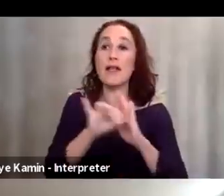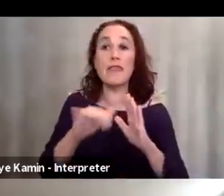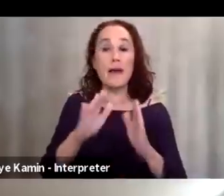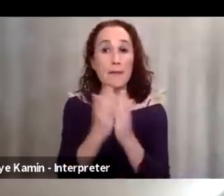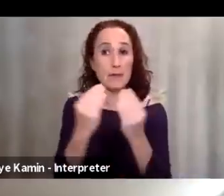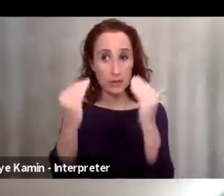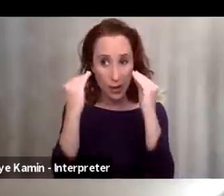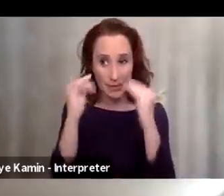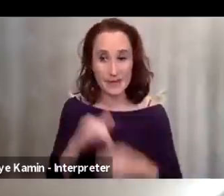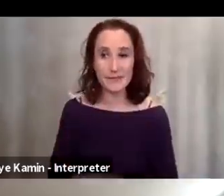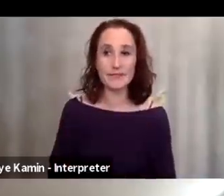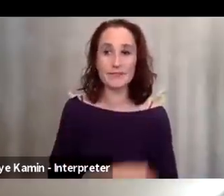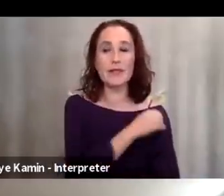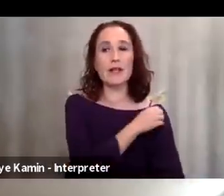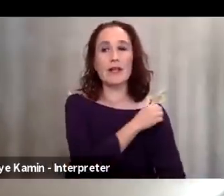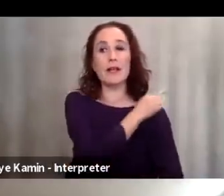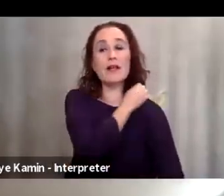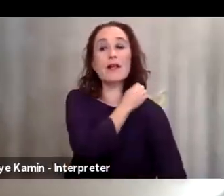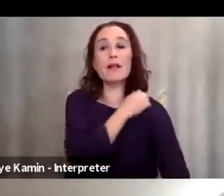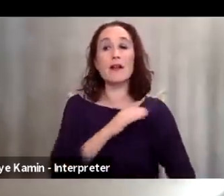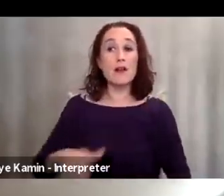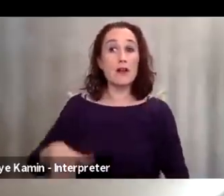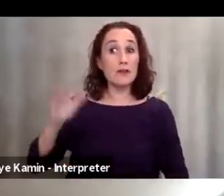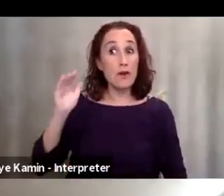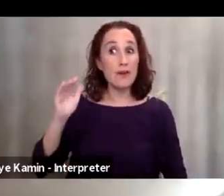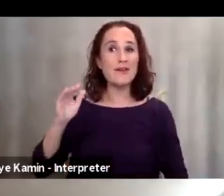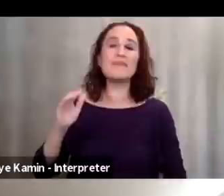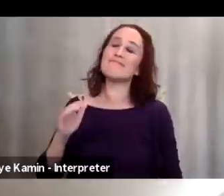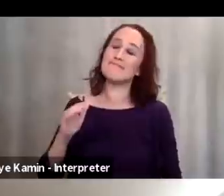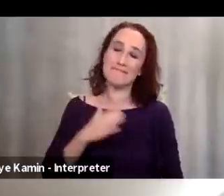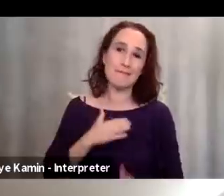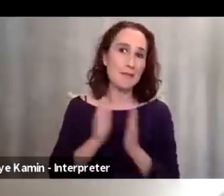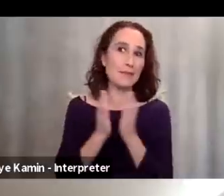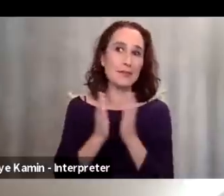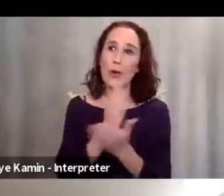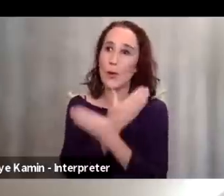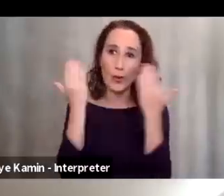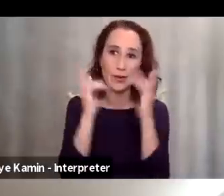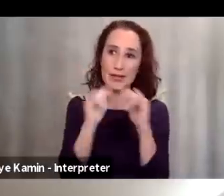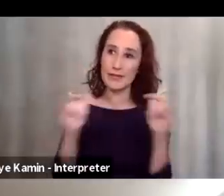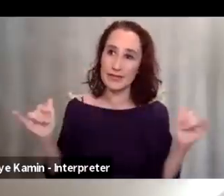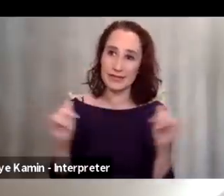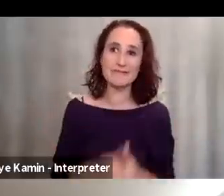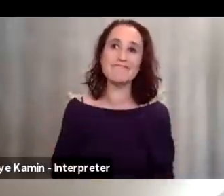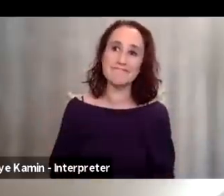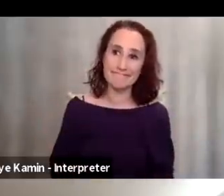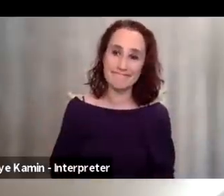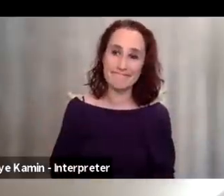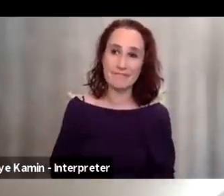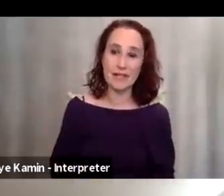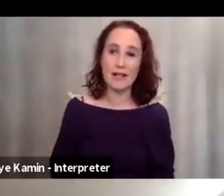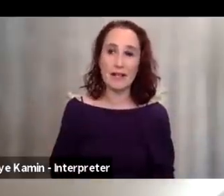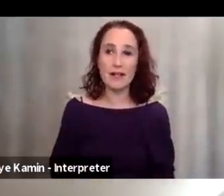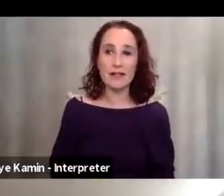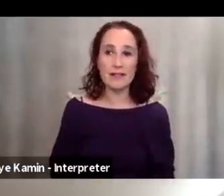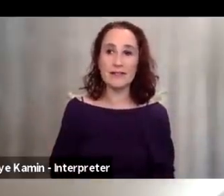And definitely growing up, there was no diversity in my books that I read. And I, you know, I'm